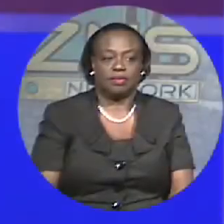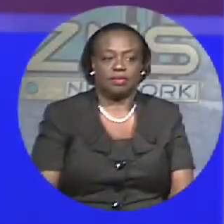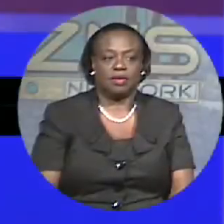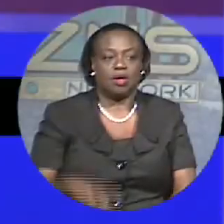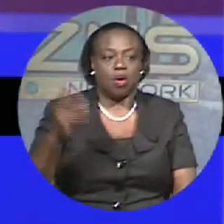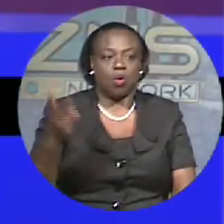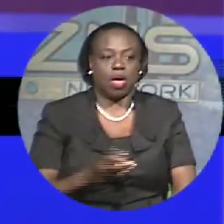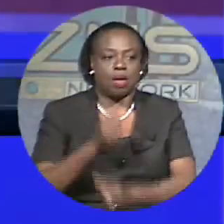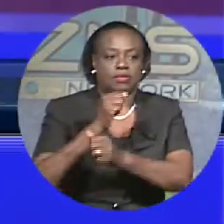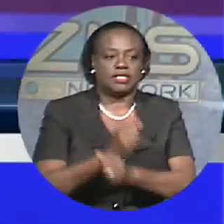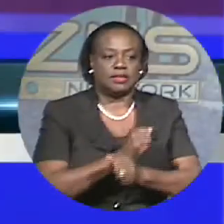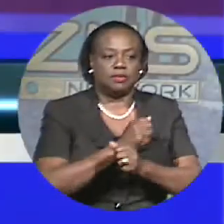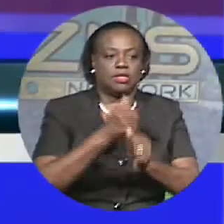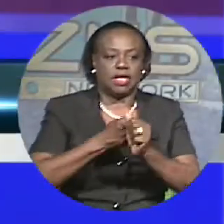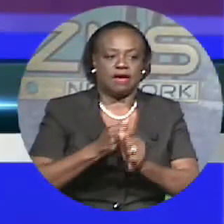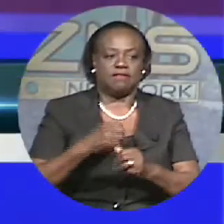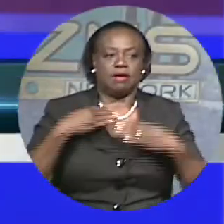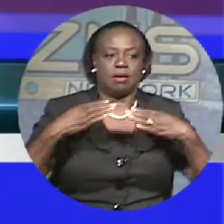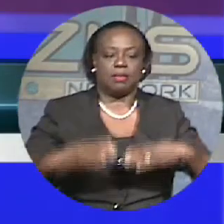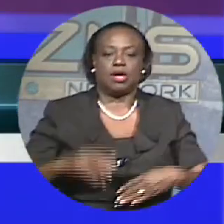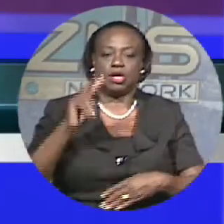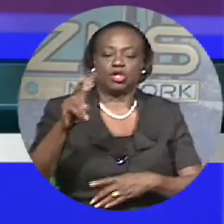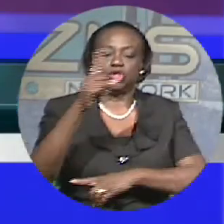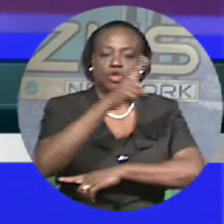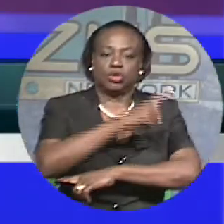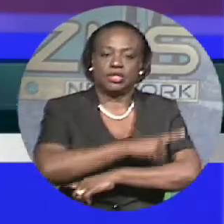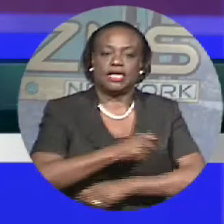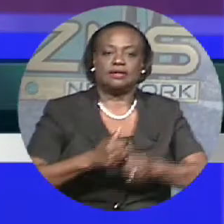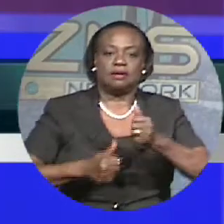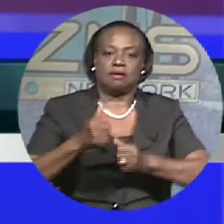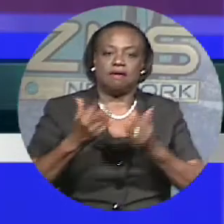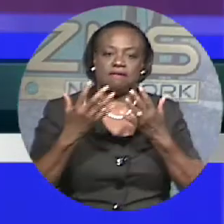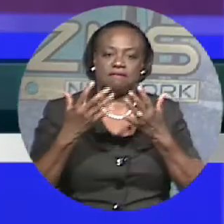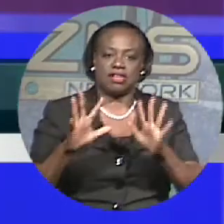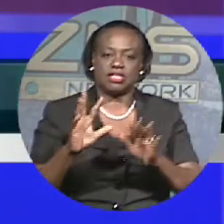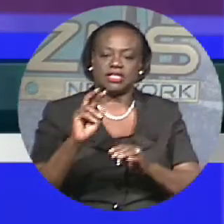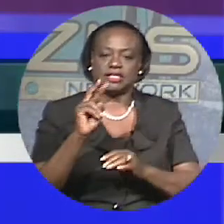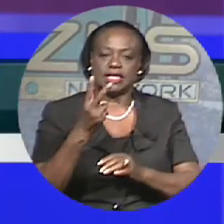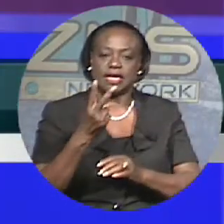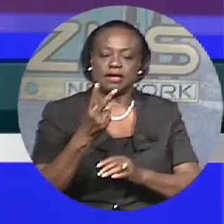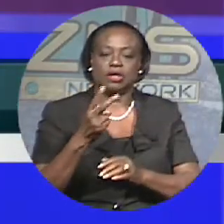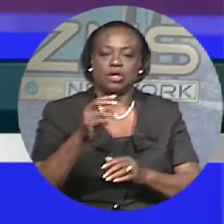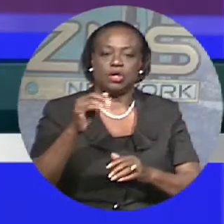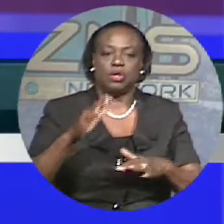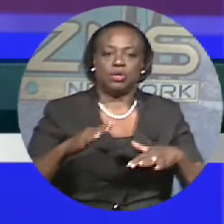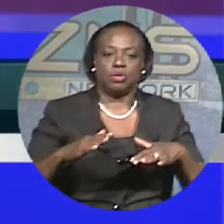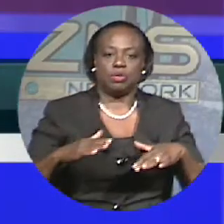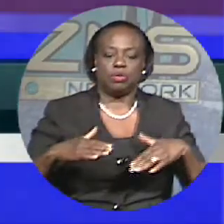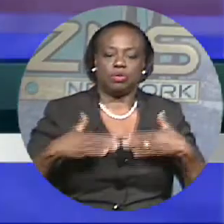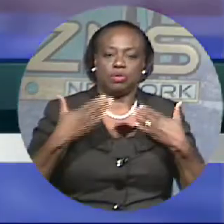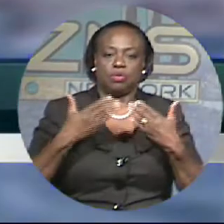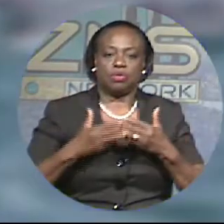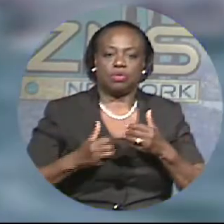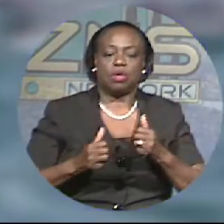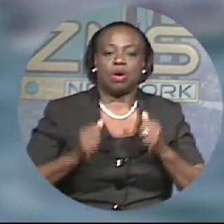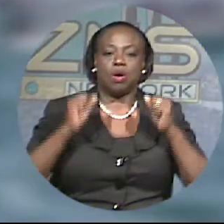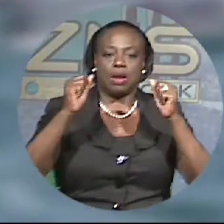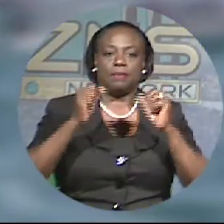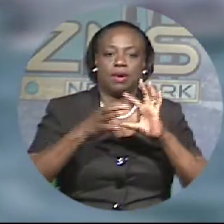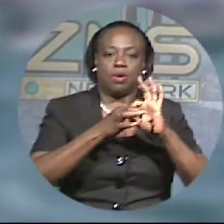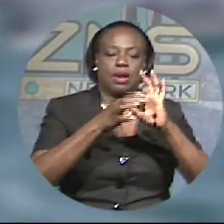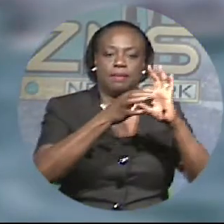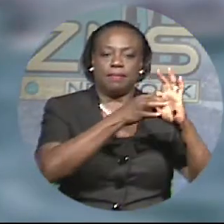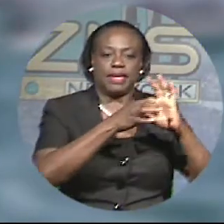Welcome to sports, everybody. 2 days of competition finished up at the second Summer Youth Olympics in Nanjing, China. Earlier today,